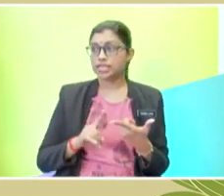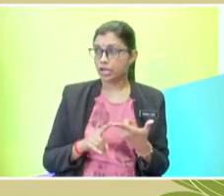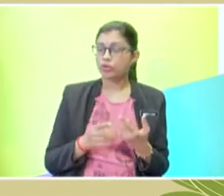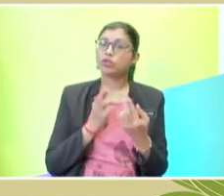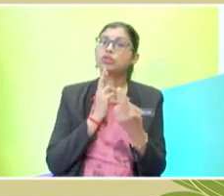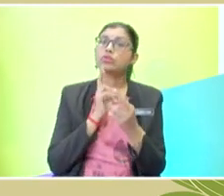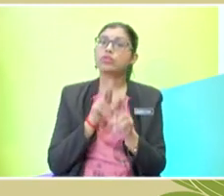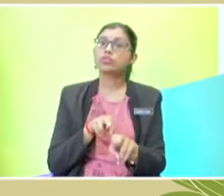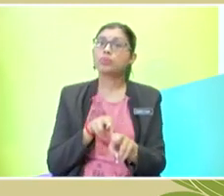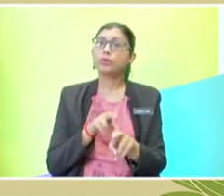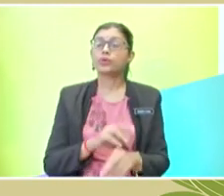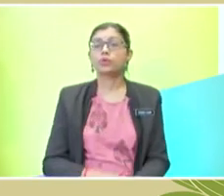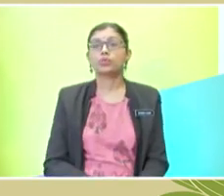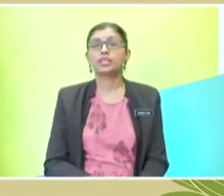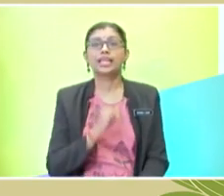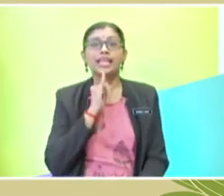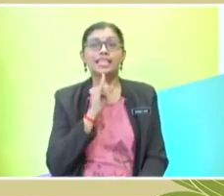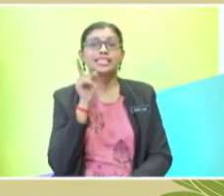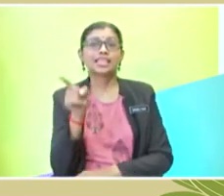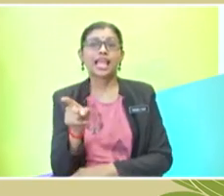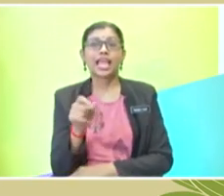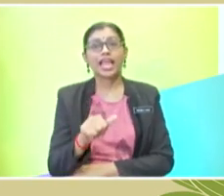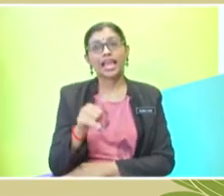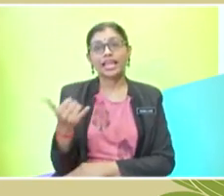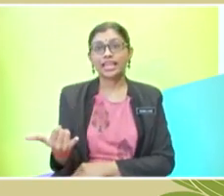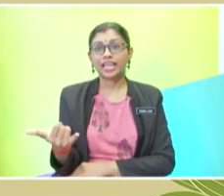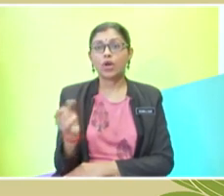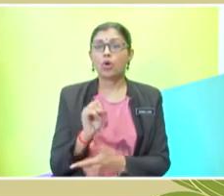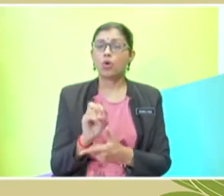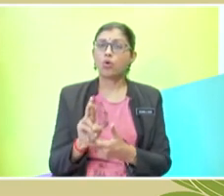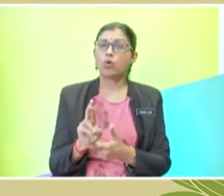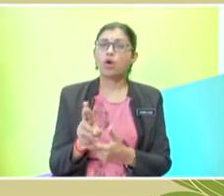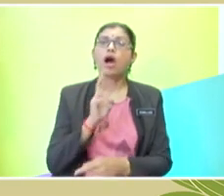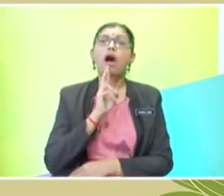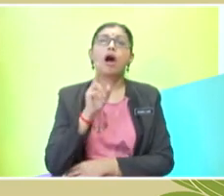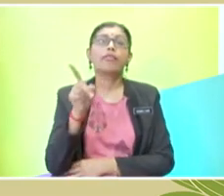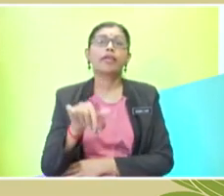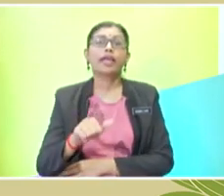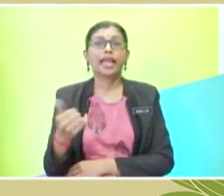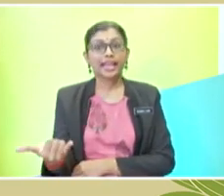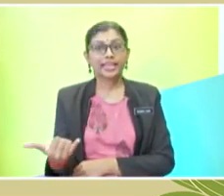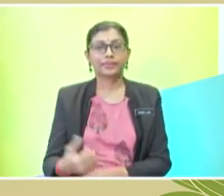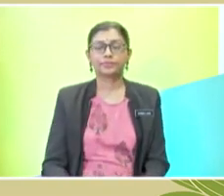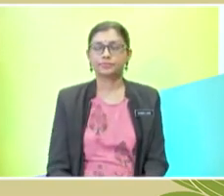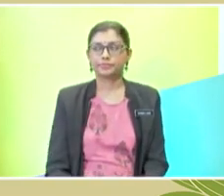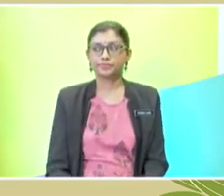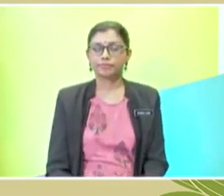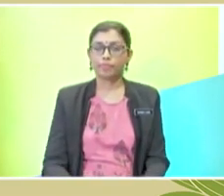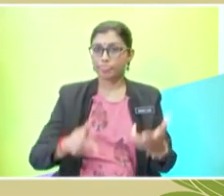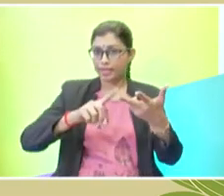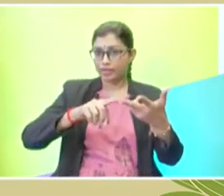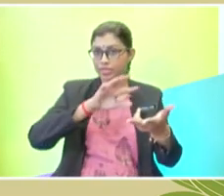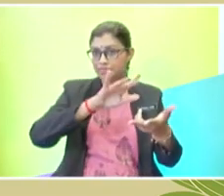to the questions, is there any or are there any on the pizza? Mm-hmm. And finally, they're going to do a spelling